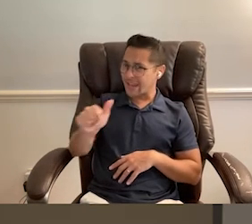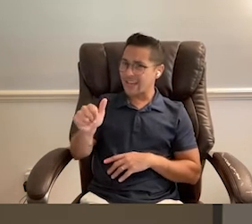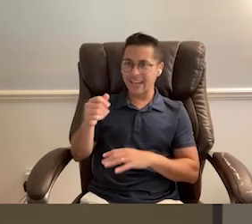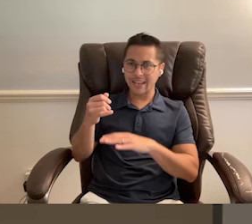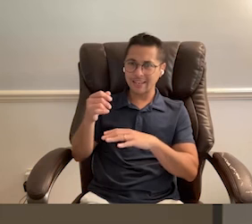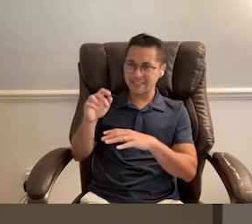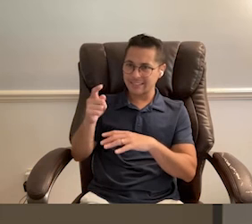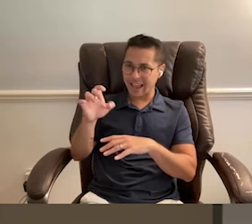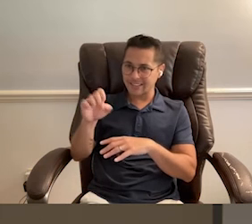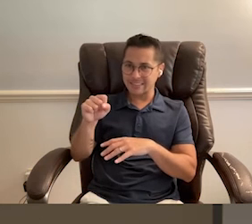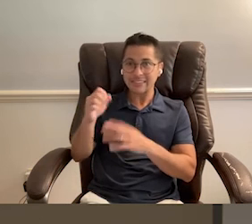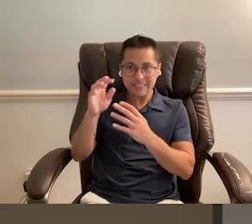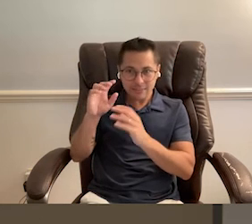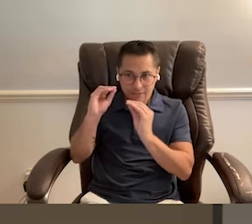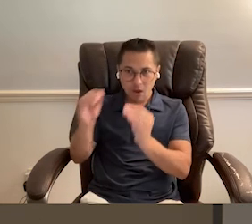using the account.